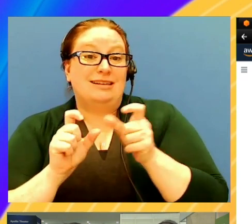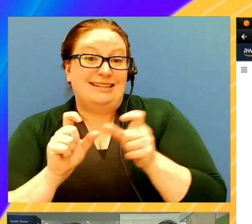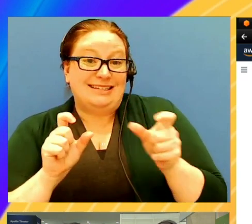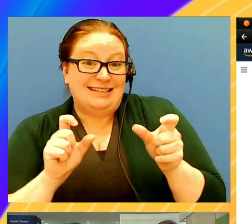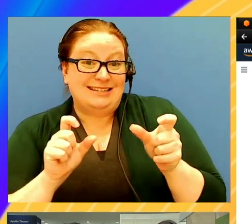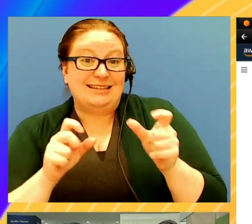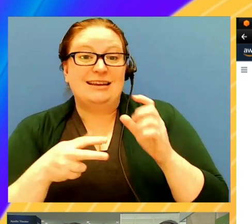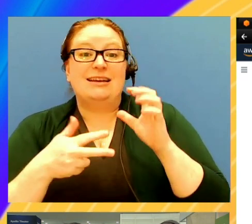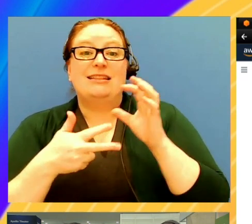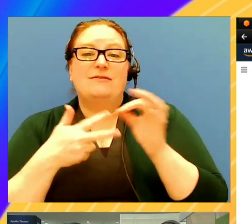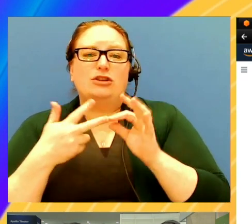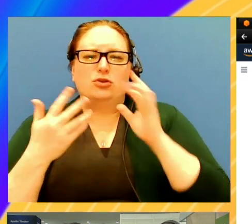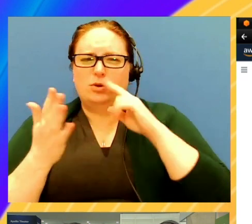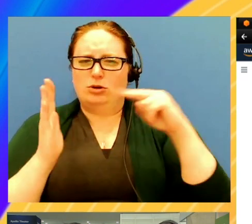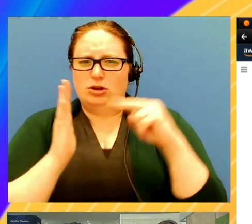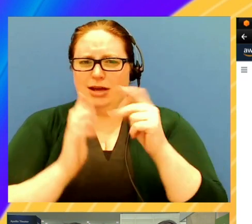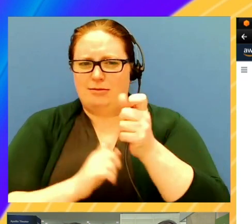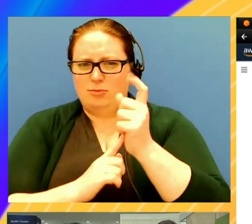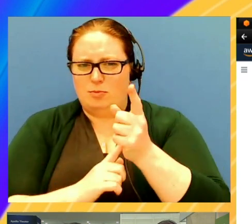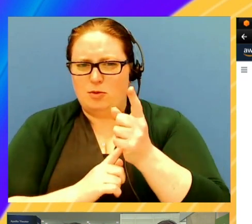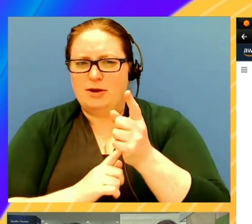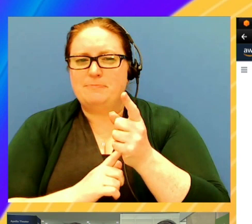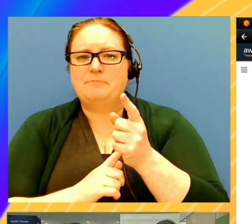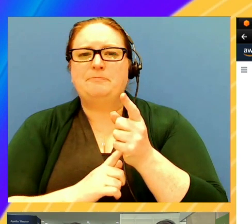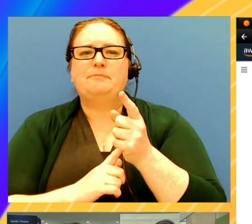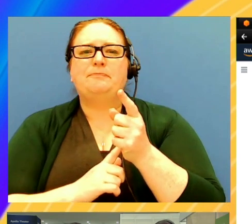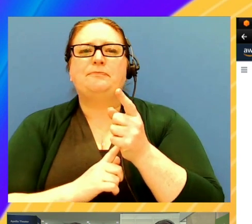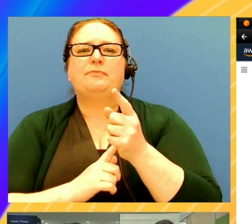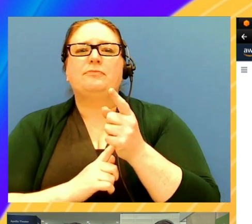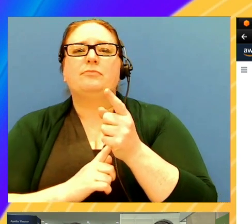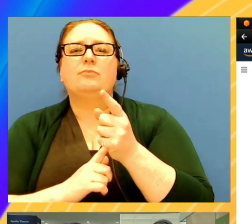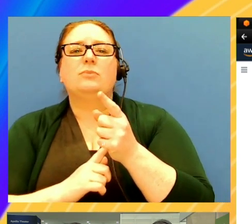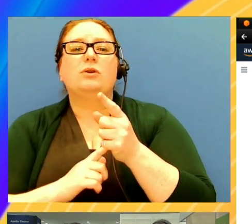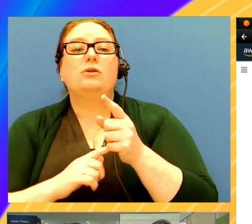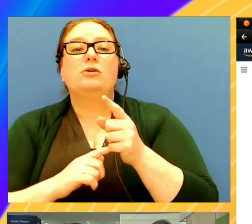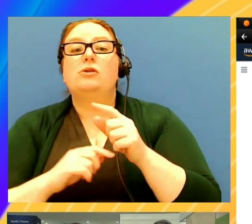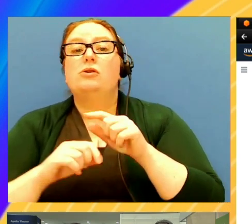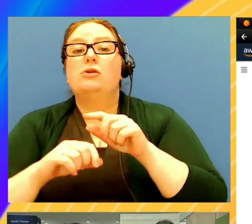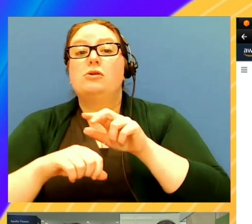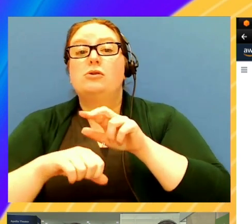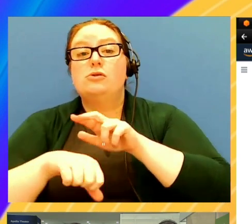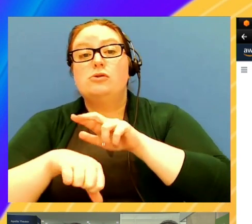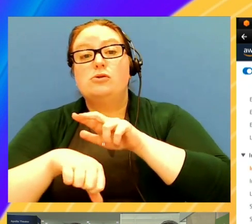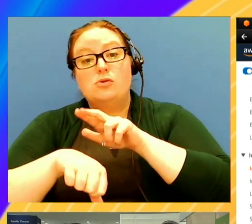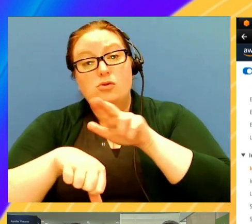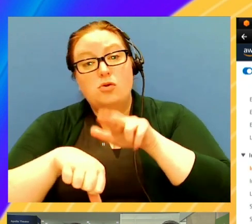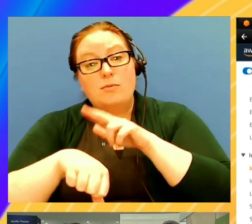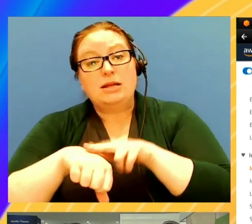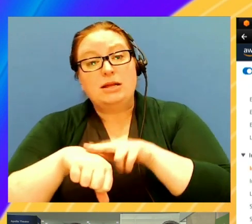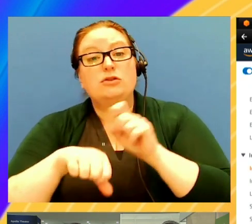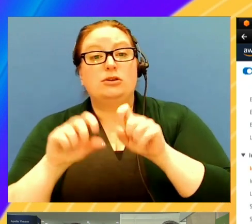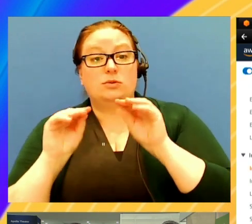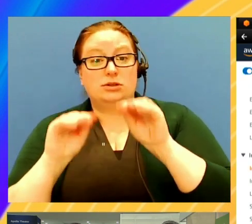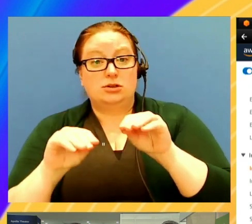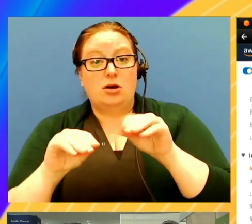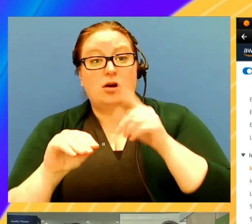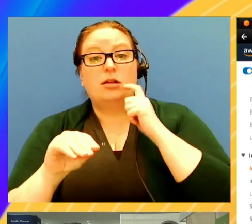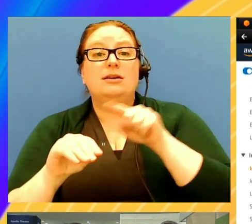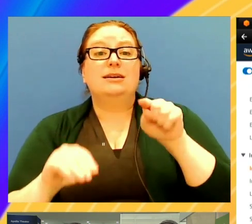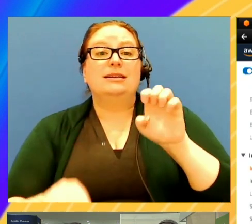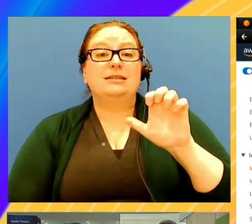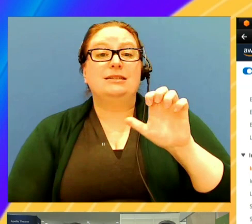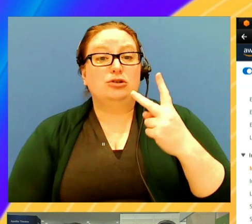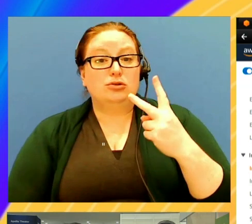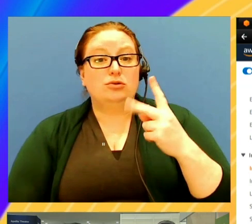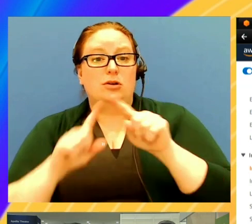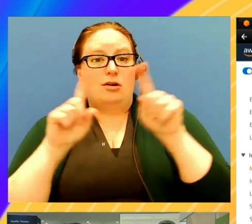that we'll take a look at in just a moment kind of does this way, but normally you would need to install the Systems Manager agent, go over to the EC2 console, and